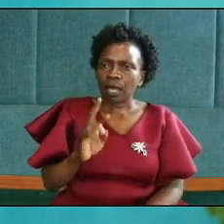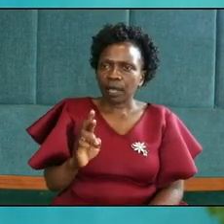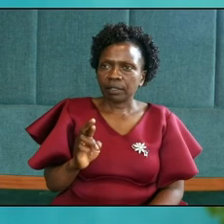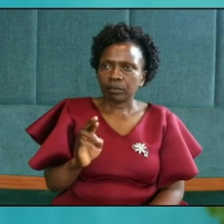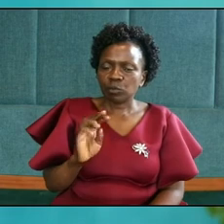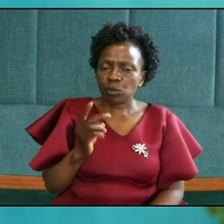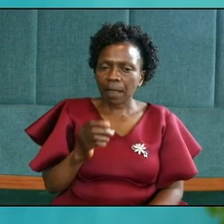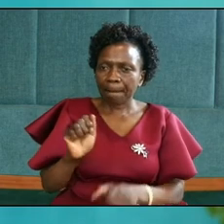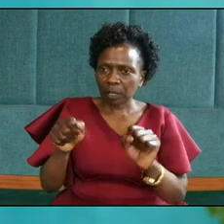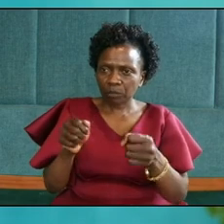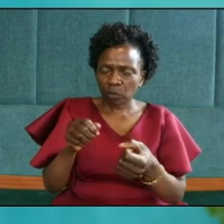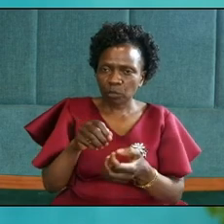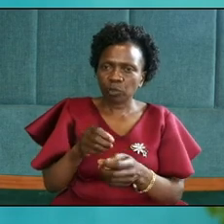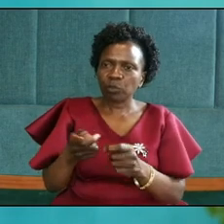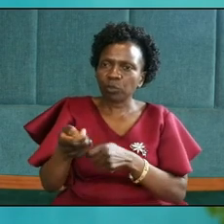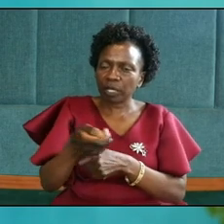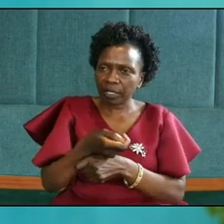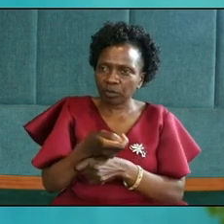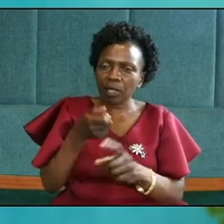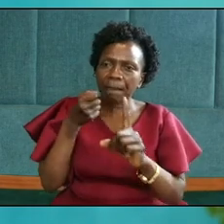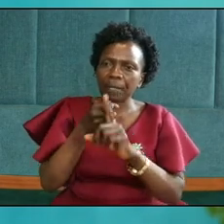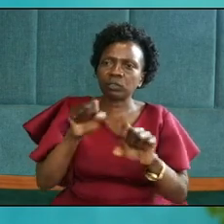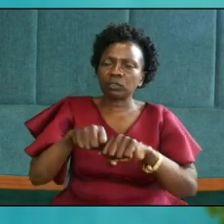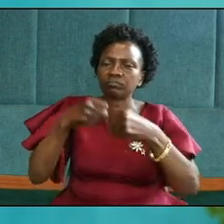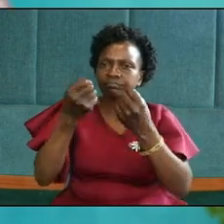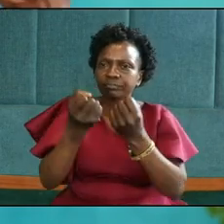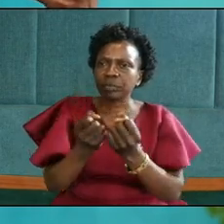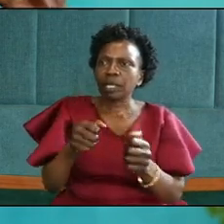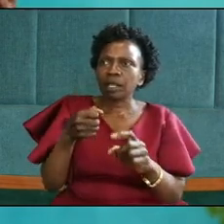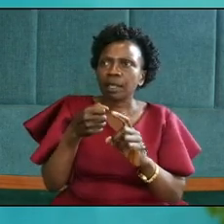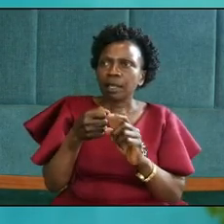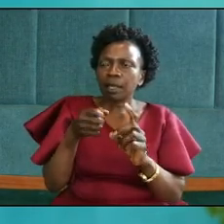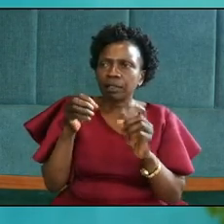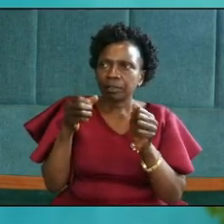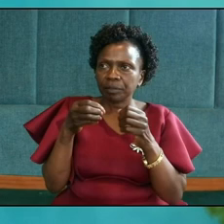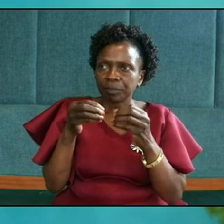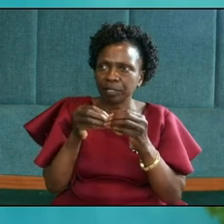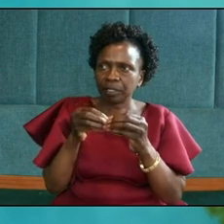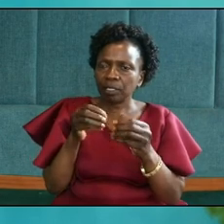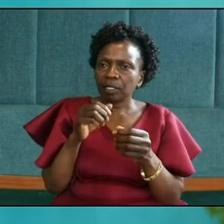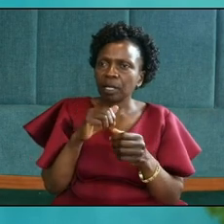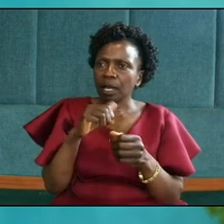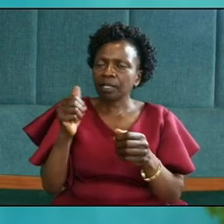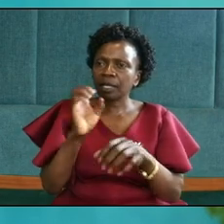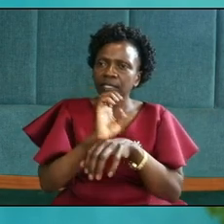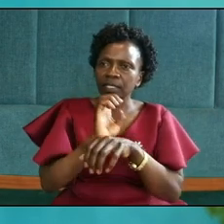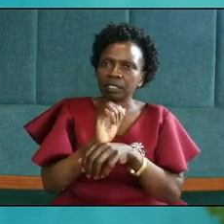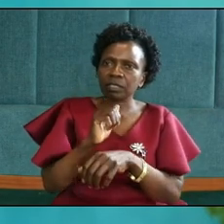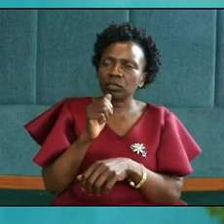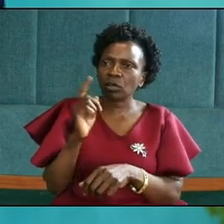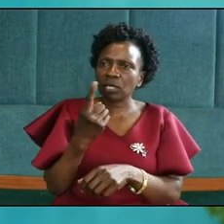trainings to impact society and meet them where they are. Not only the Seventh-day Adventist Church, we have other churches that are also